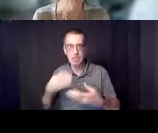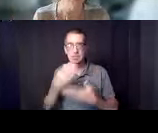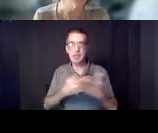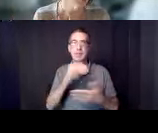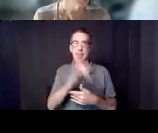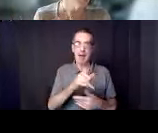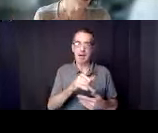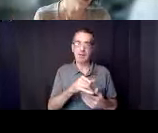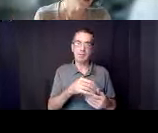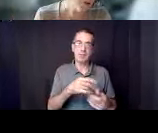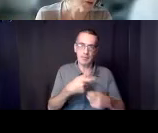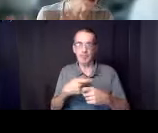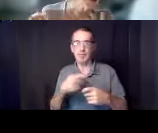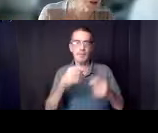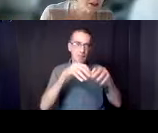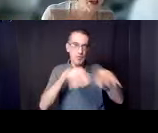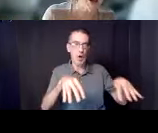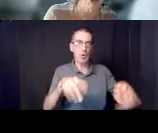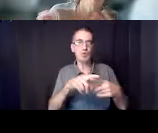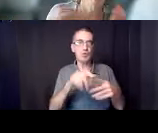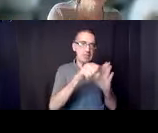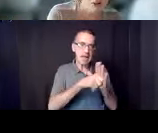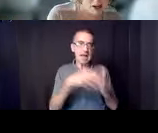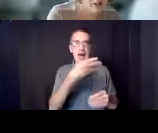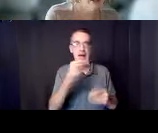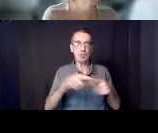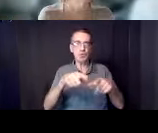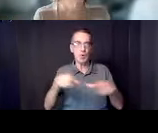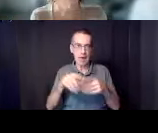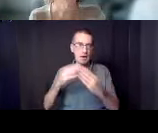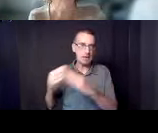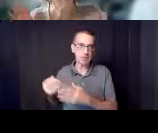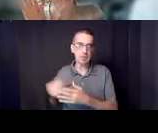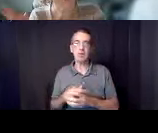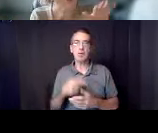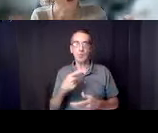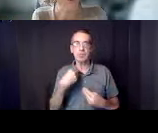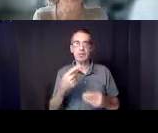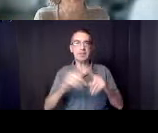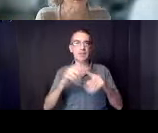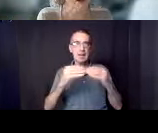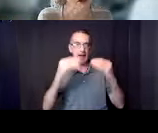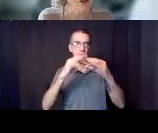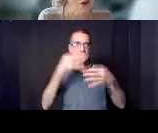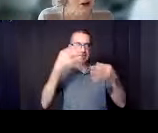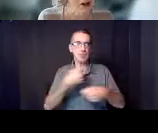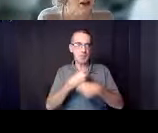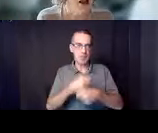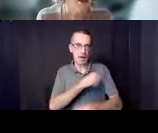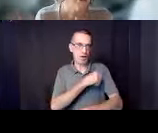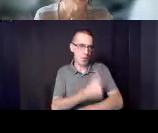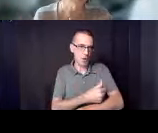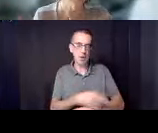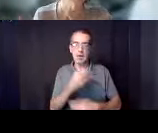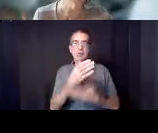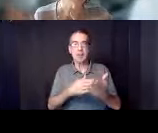it flowed to the state and to localities, which gives different level of decision-making authority.